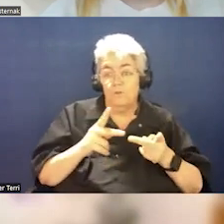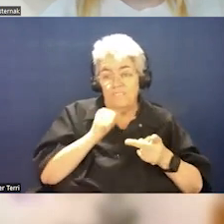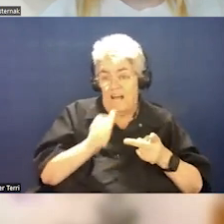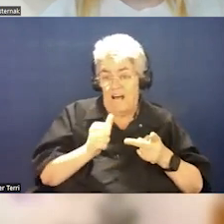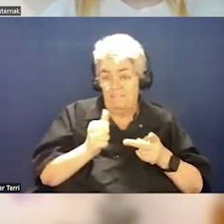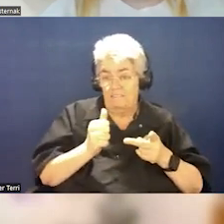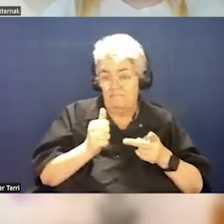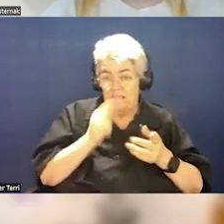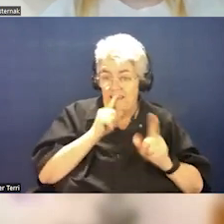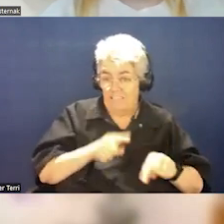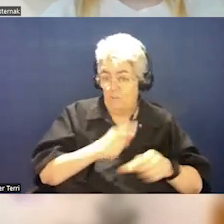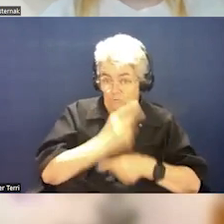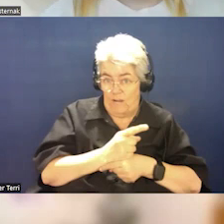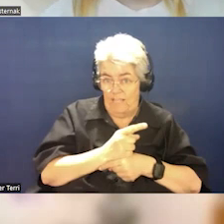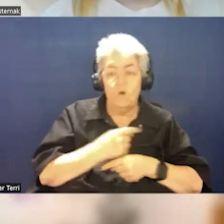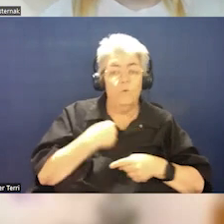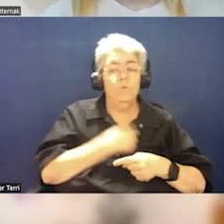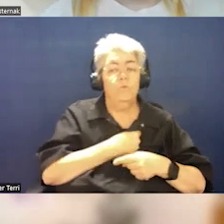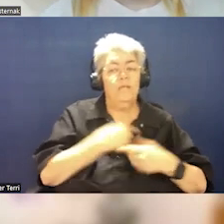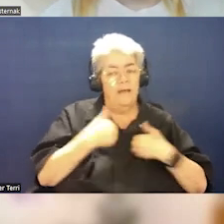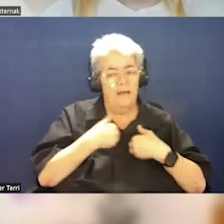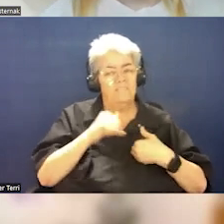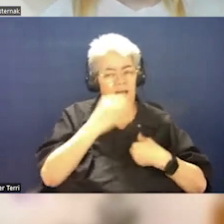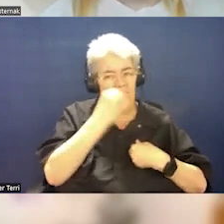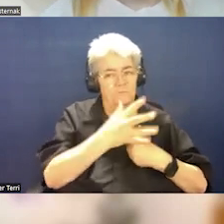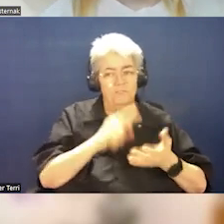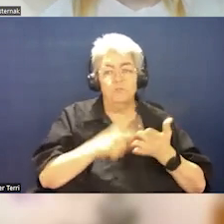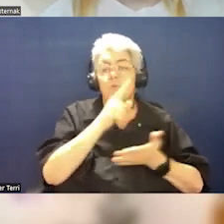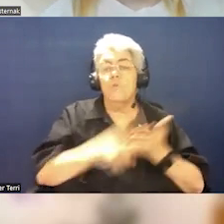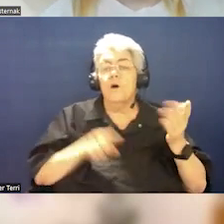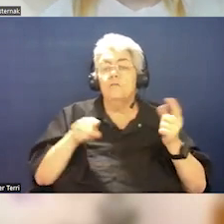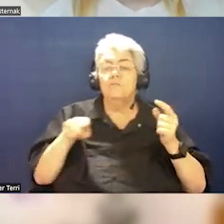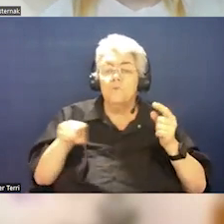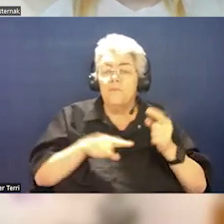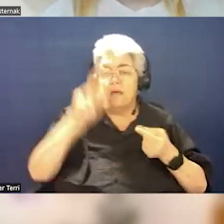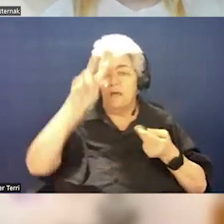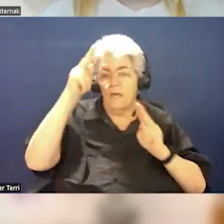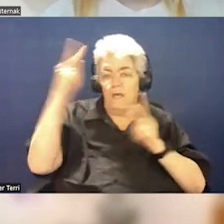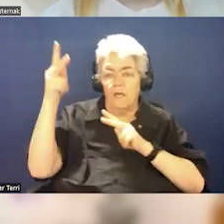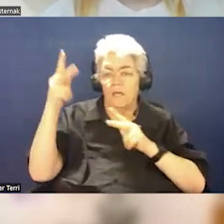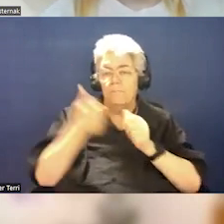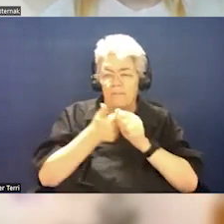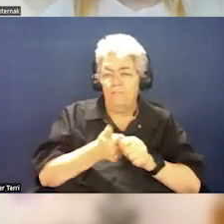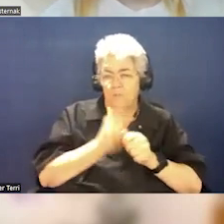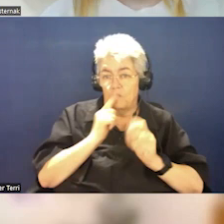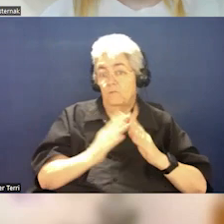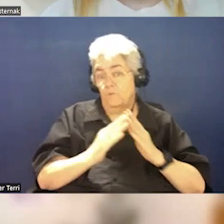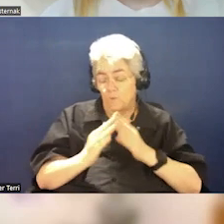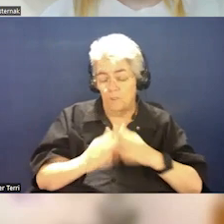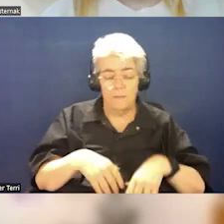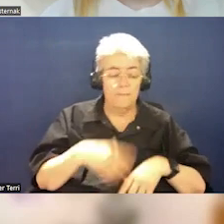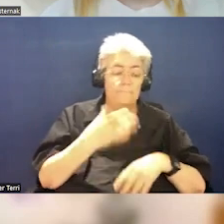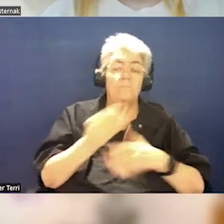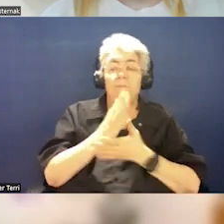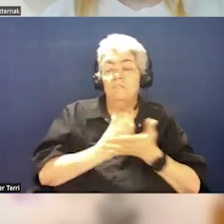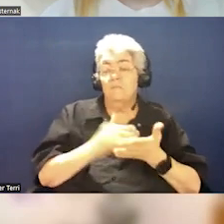have that demographic data. So based on kind of what are some of those misperceptions based on community, Mhm. some of that